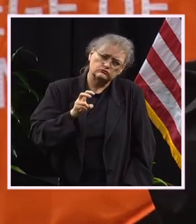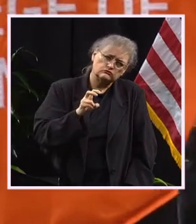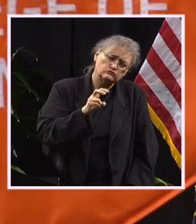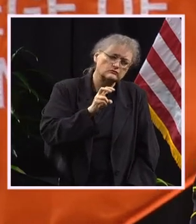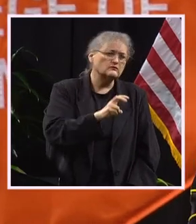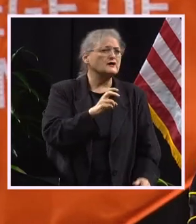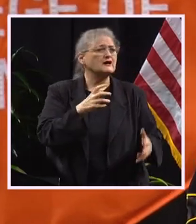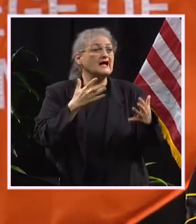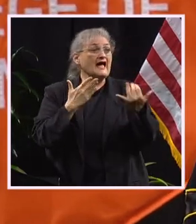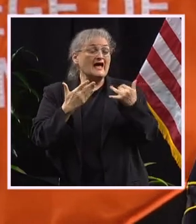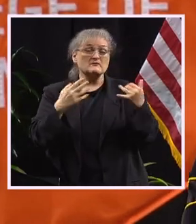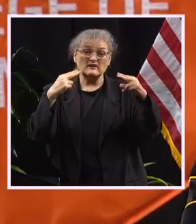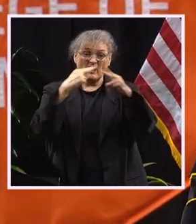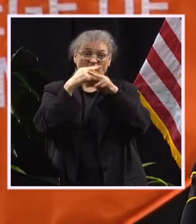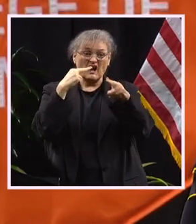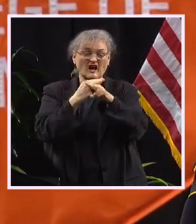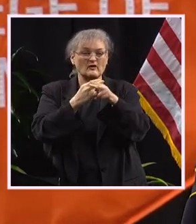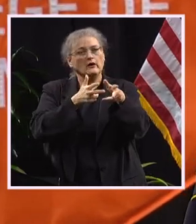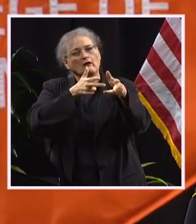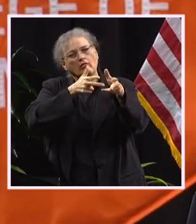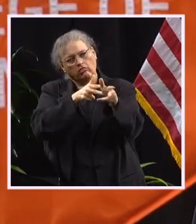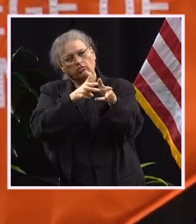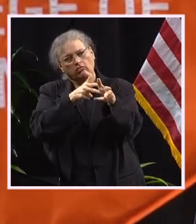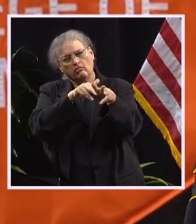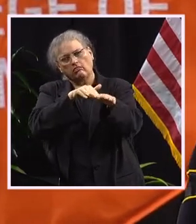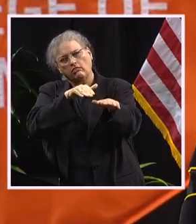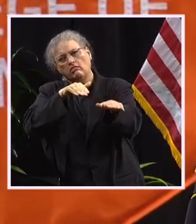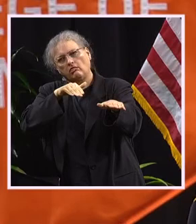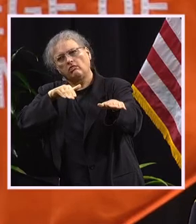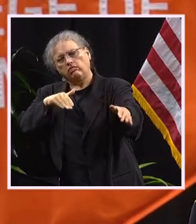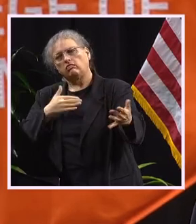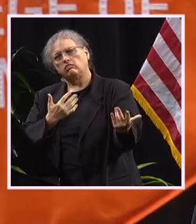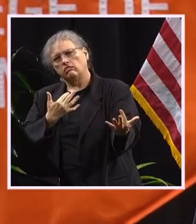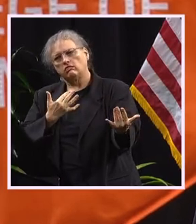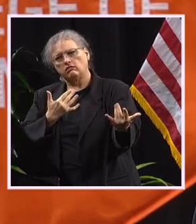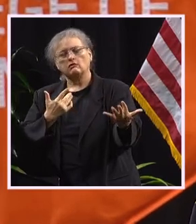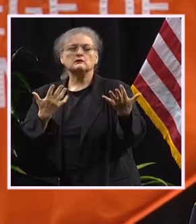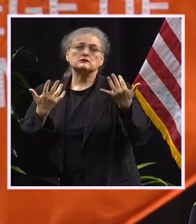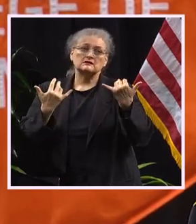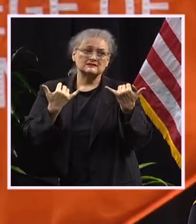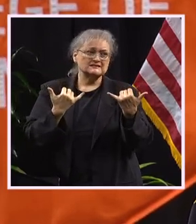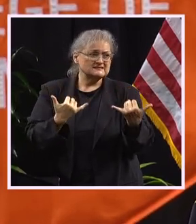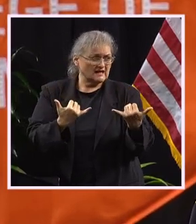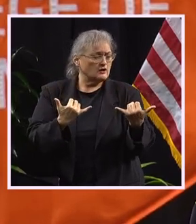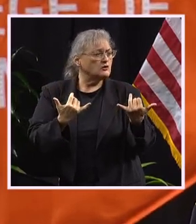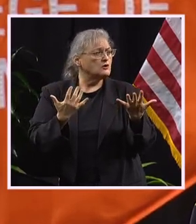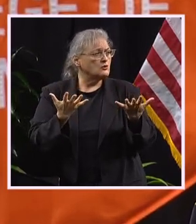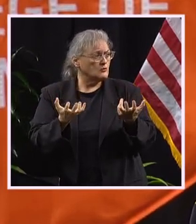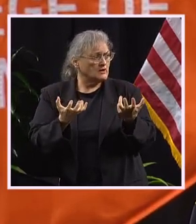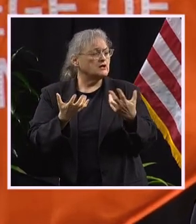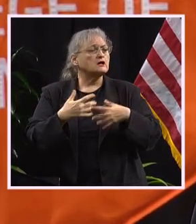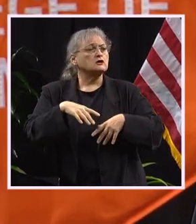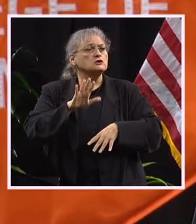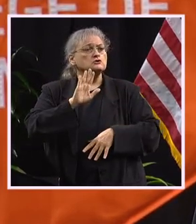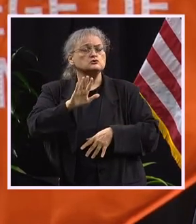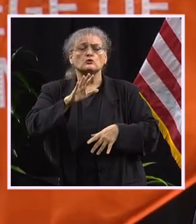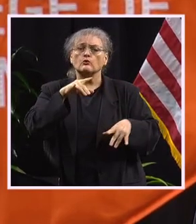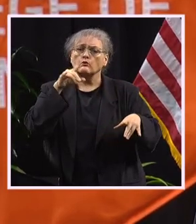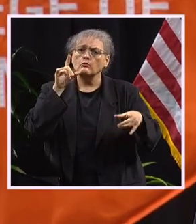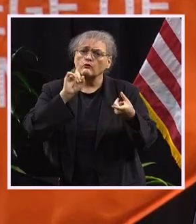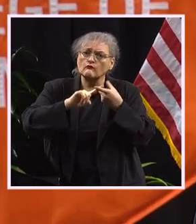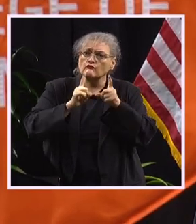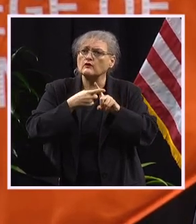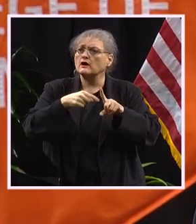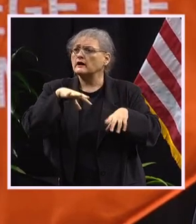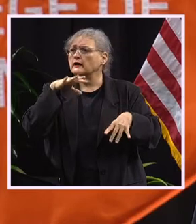got stuck out on the freeway. So all of you have so kindly and generously lent your son or daughter, friend or loved one, for their